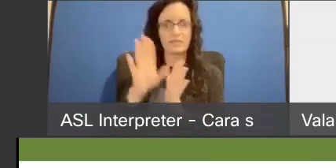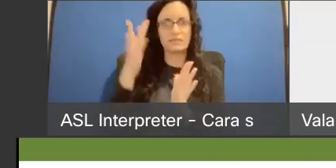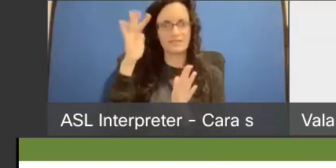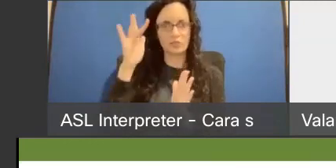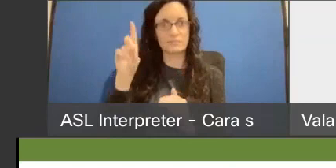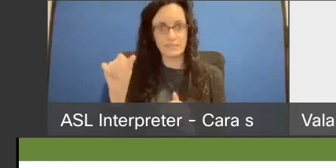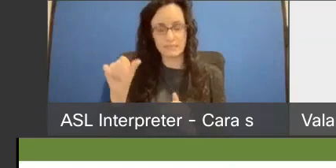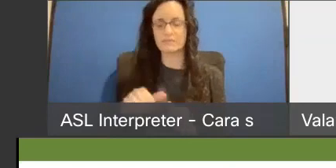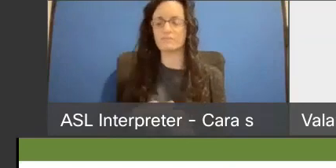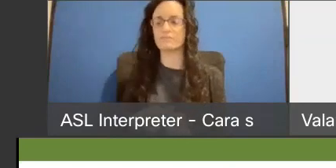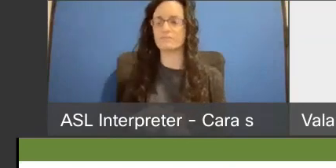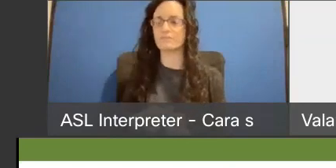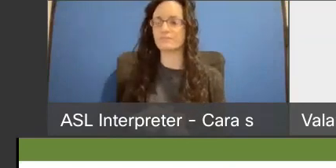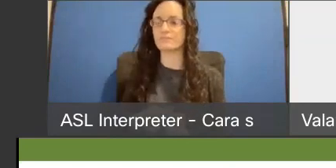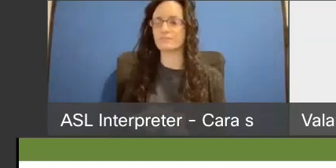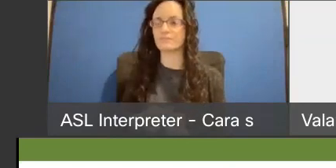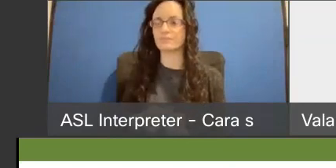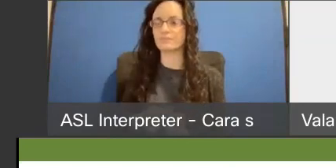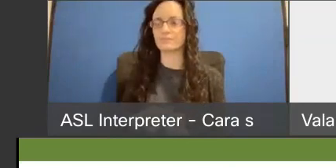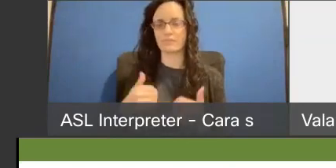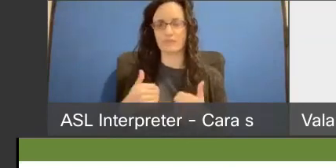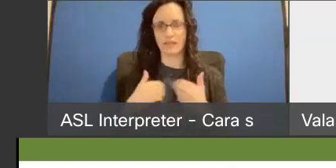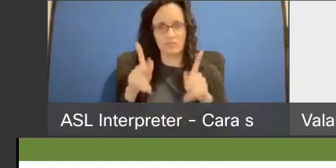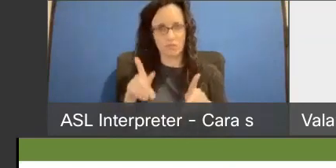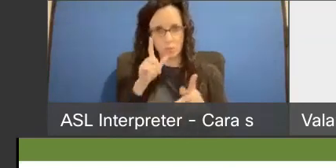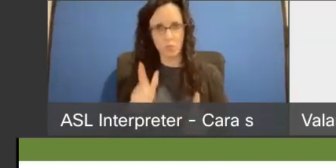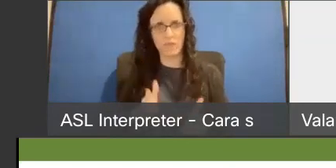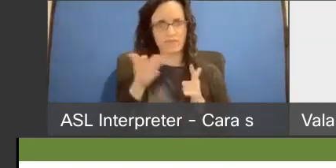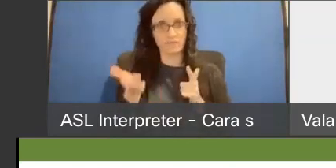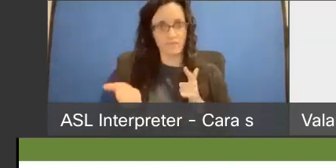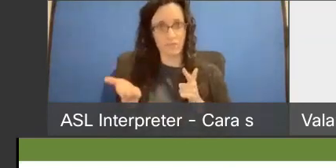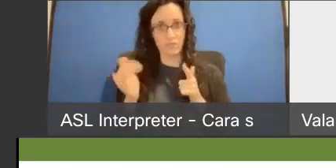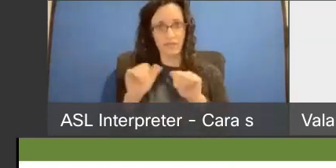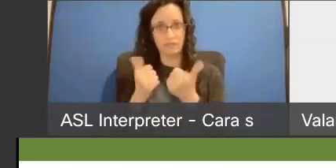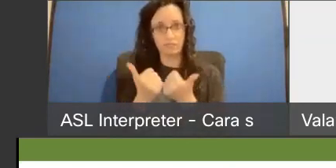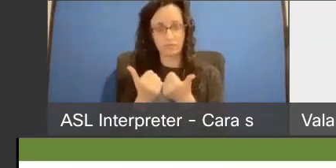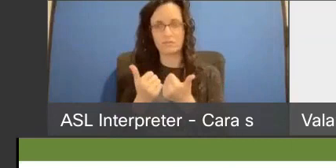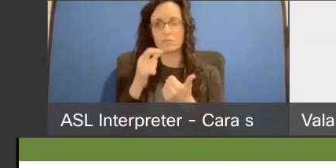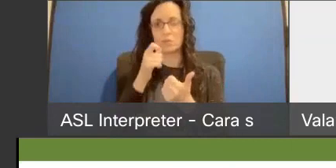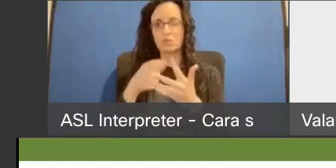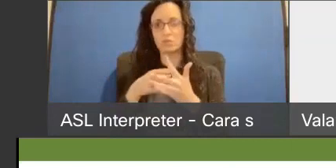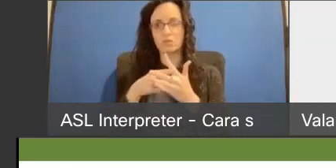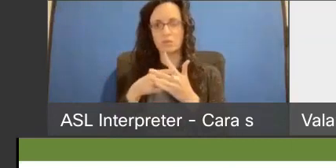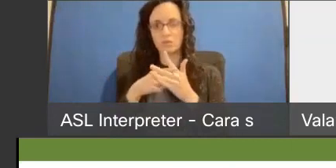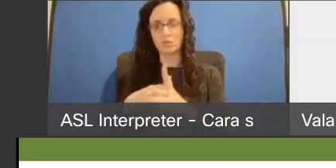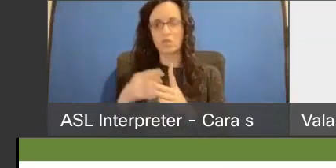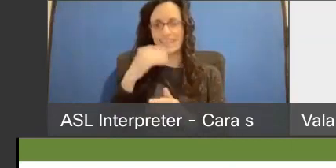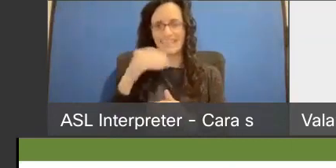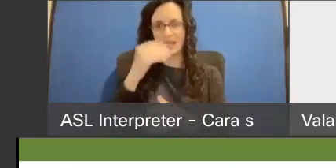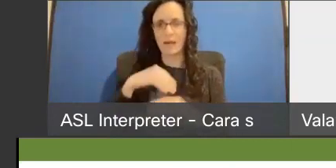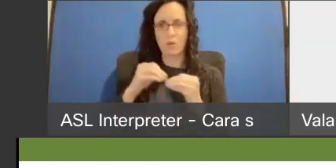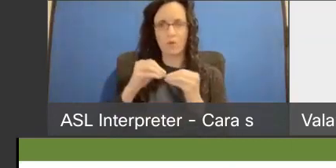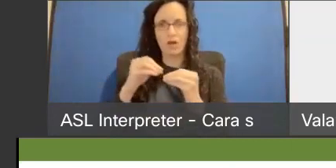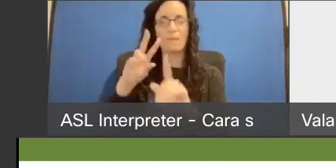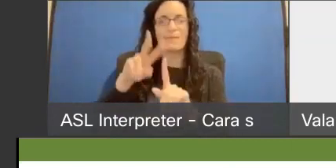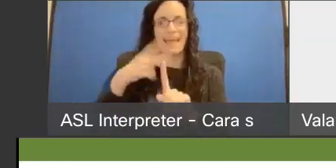had a person who lived there who had started eating increasing numbers of bananas and was constantly